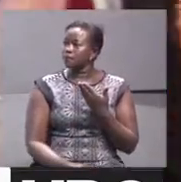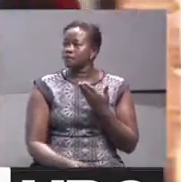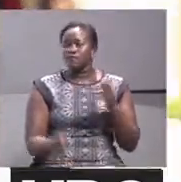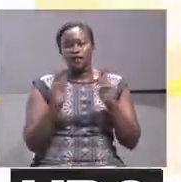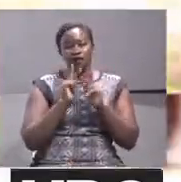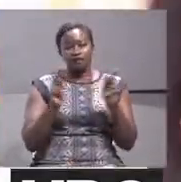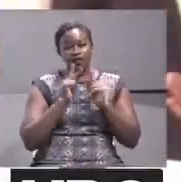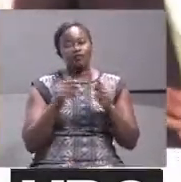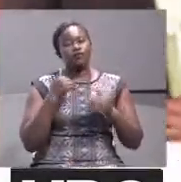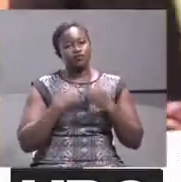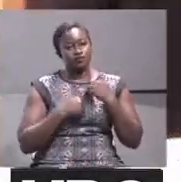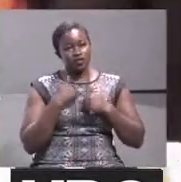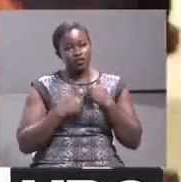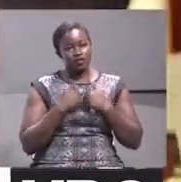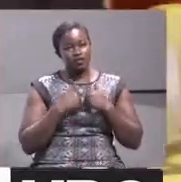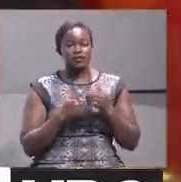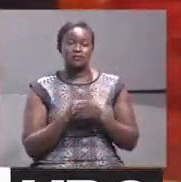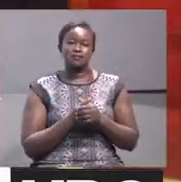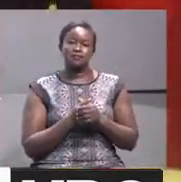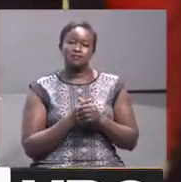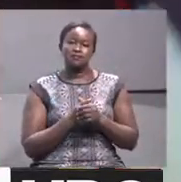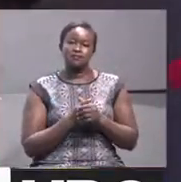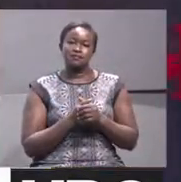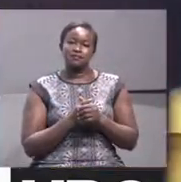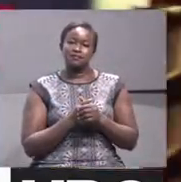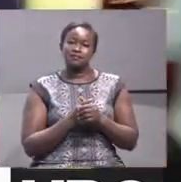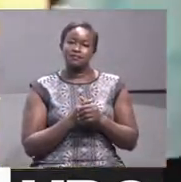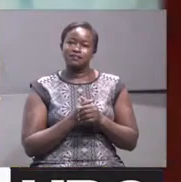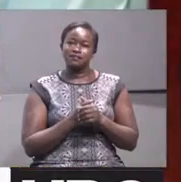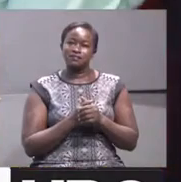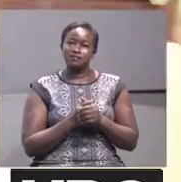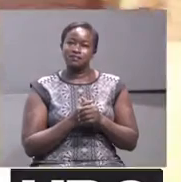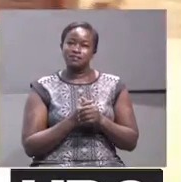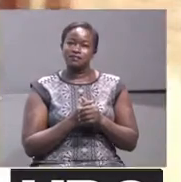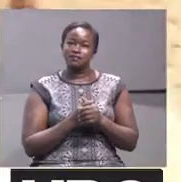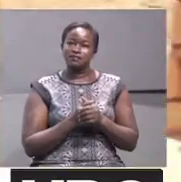mean, some people I've ever seen or known before, so